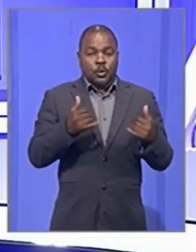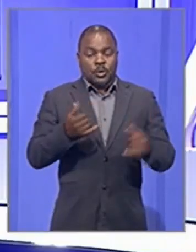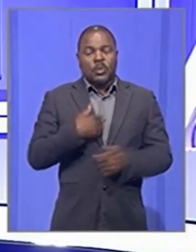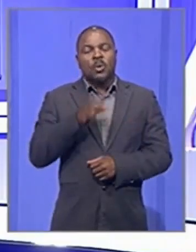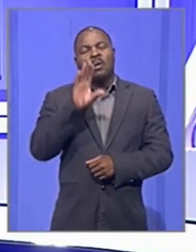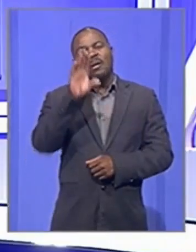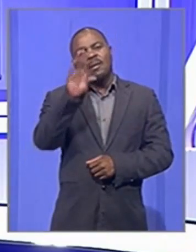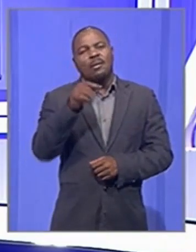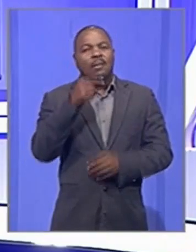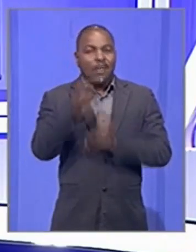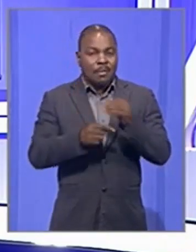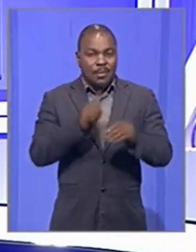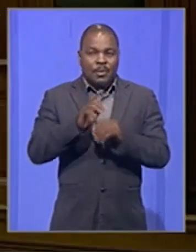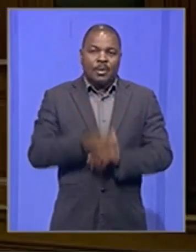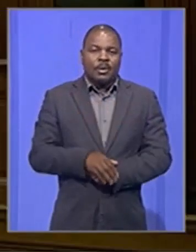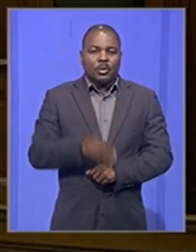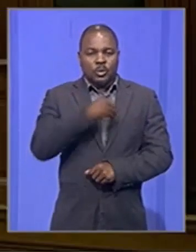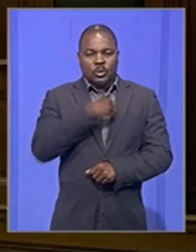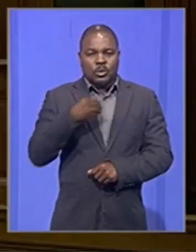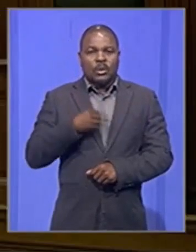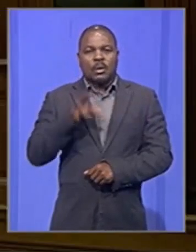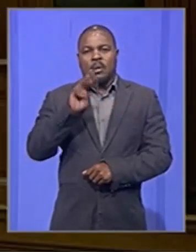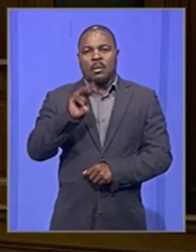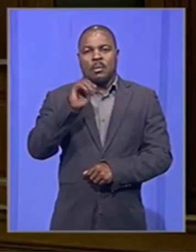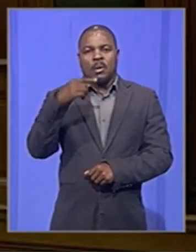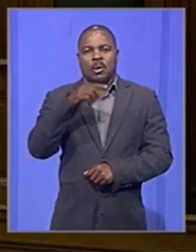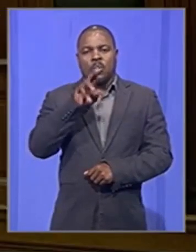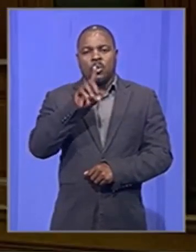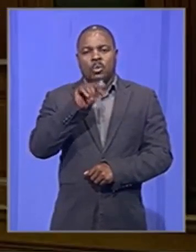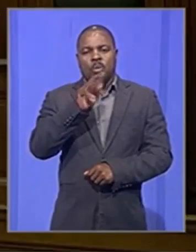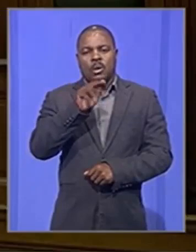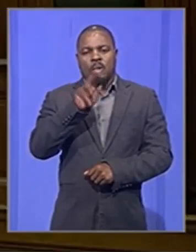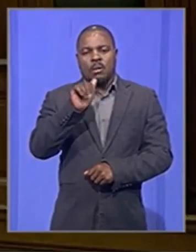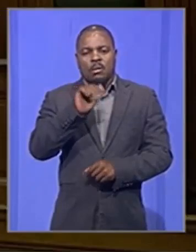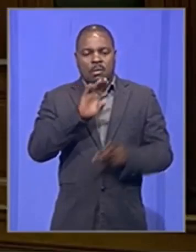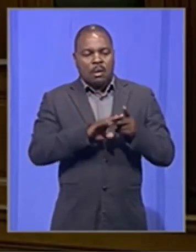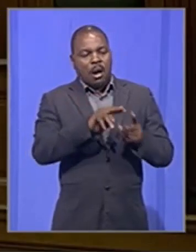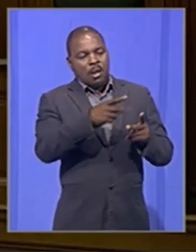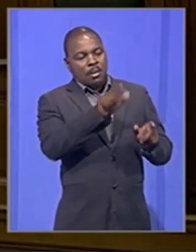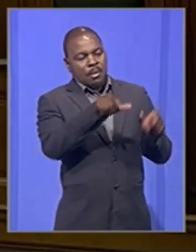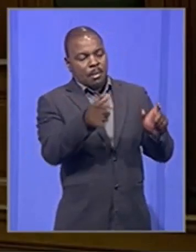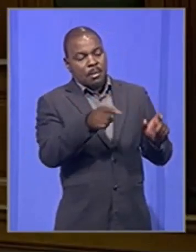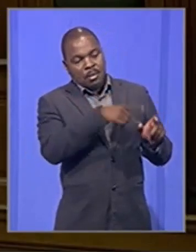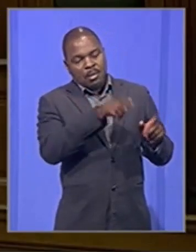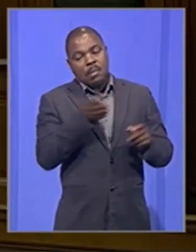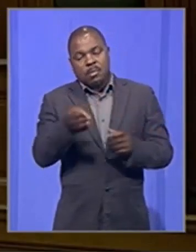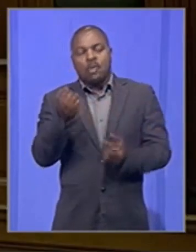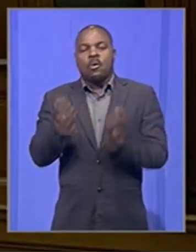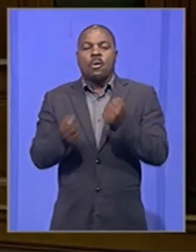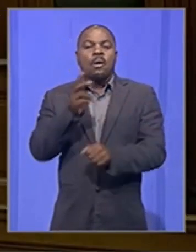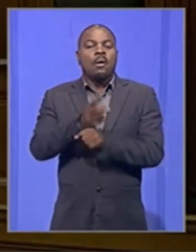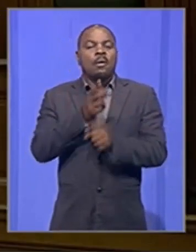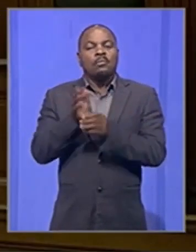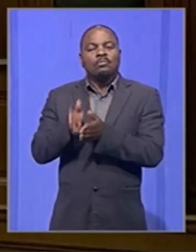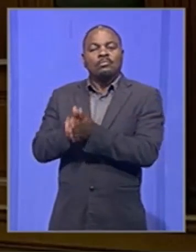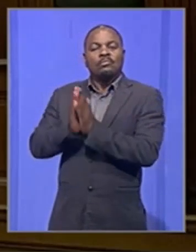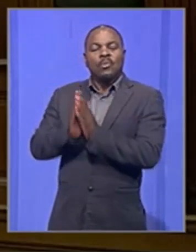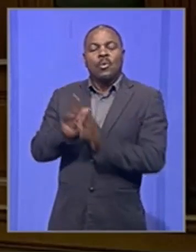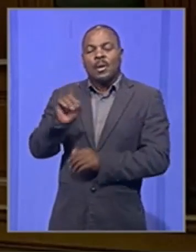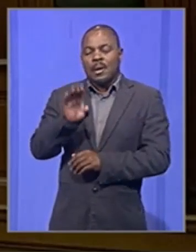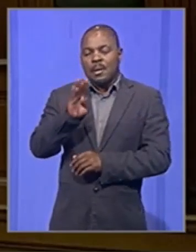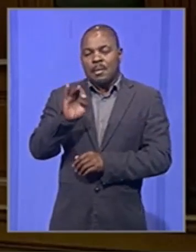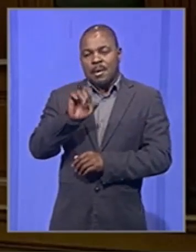tshwaelo ya gago mo ntlheng ya gore ngaka Ditaba Gudumana le balatofadiwa nae ba tla tlhagelela gape kwa kgotlatshekelo go dira kopo ya bail